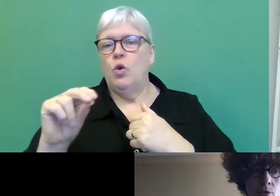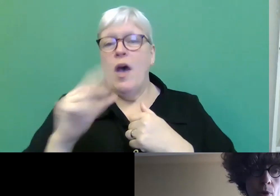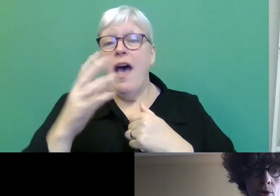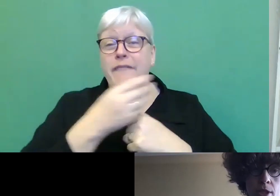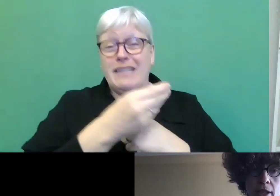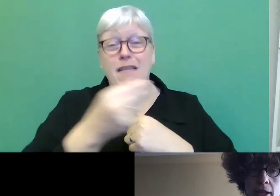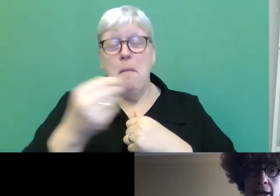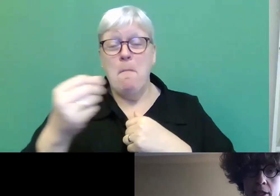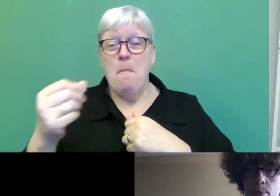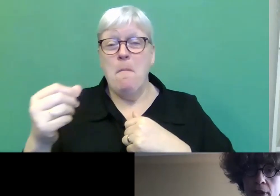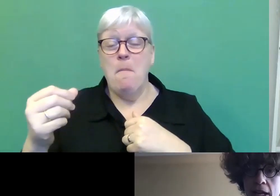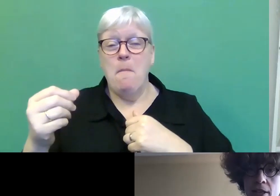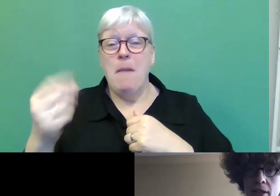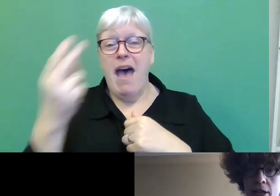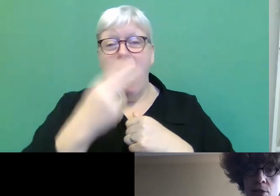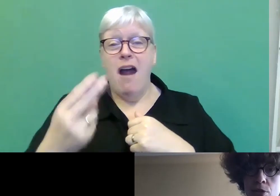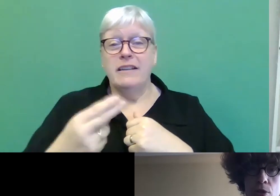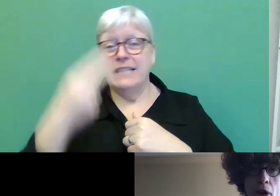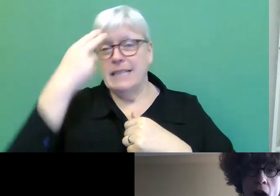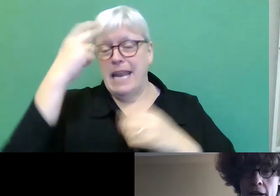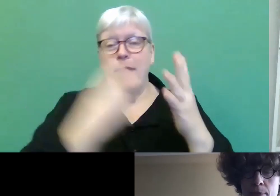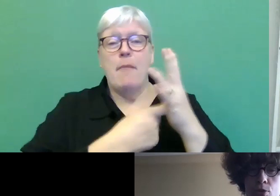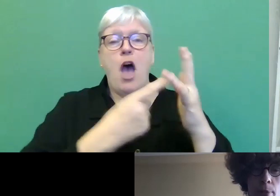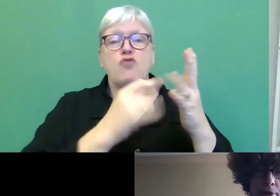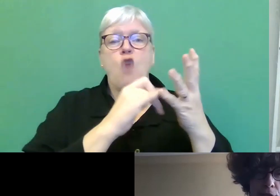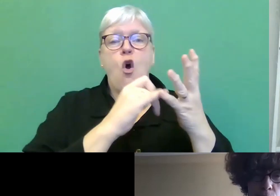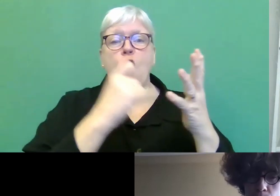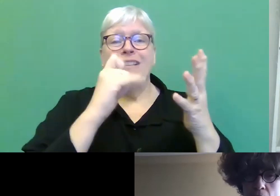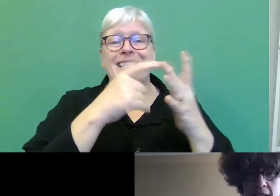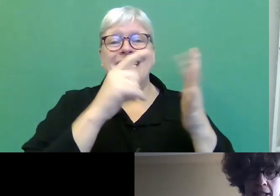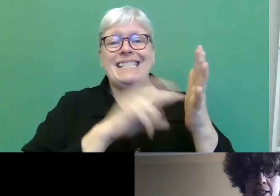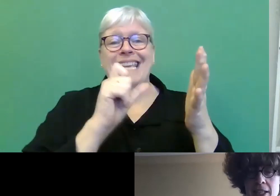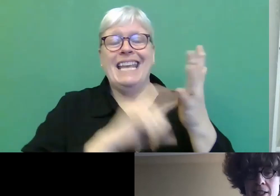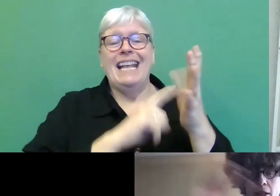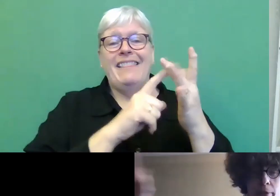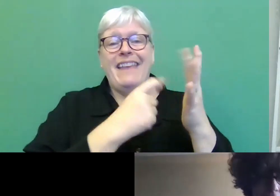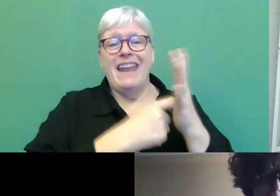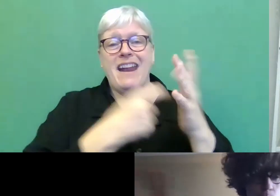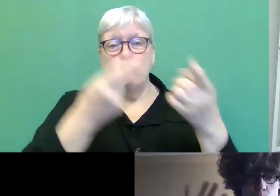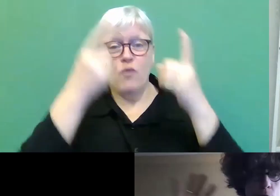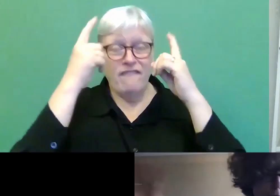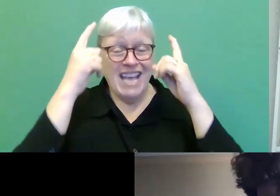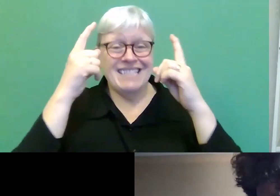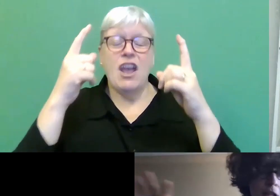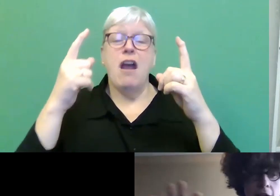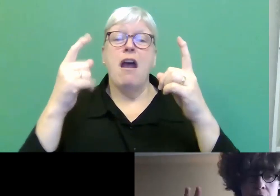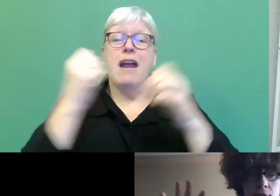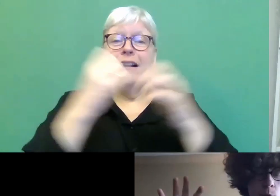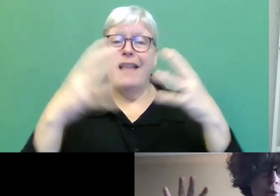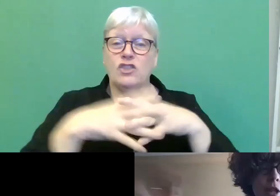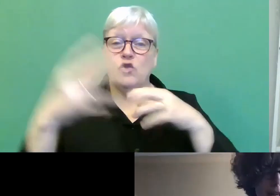artist called Ross Sinclair. He's a professor at Glasgow School of Art. He was drummer in the Soup Dragons. He's like does these brilliant